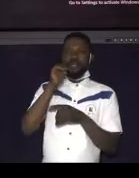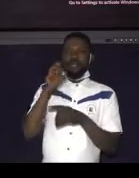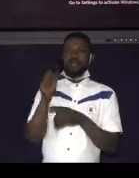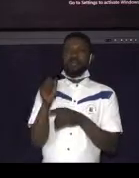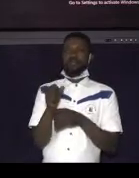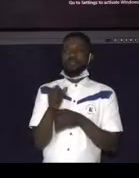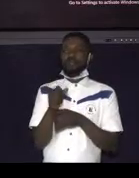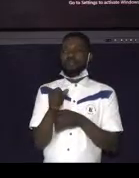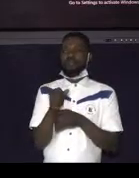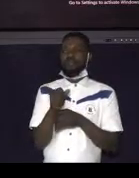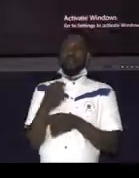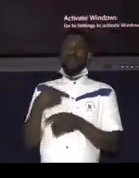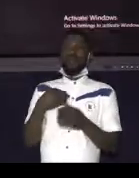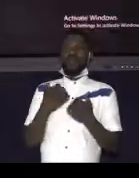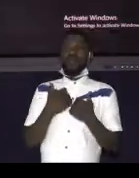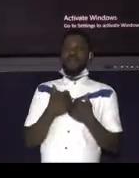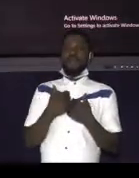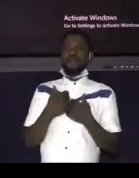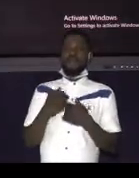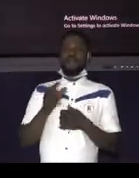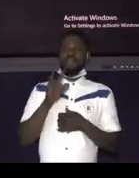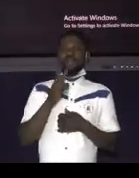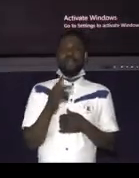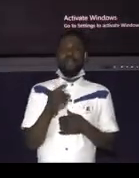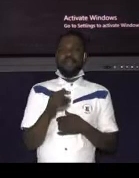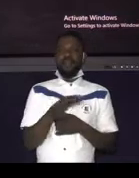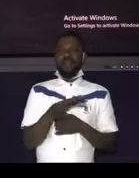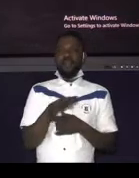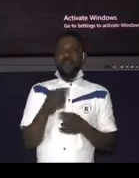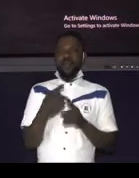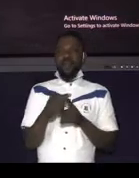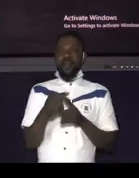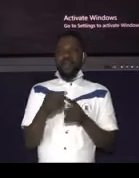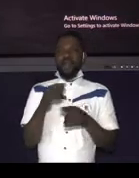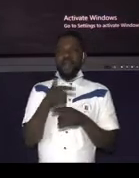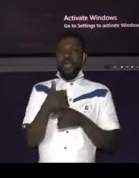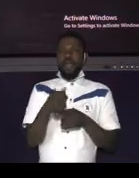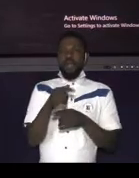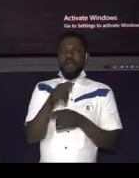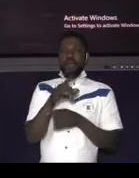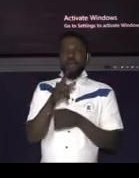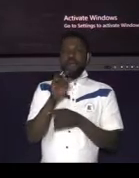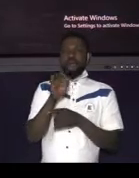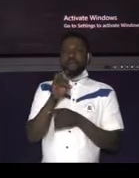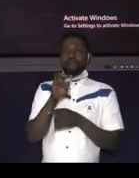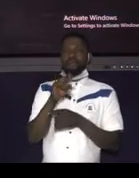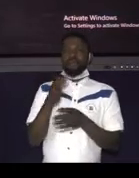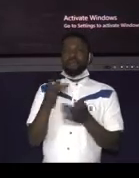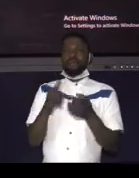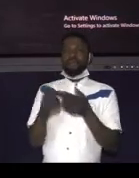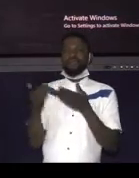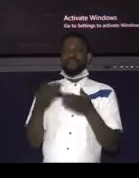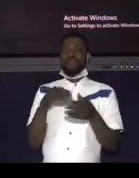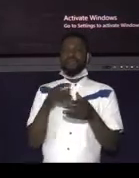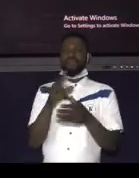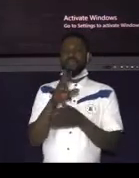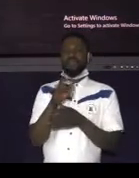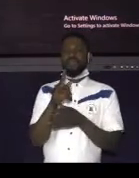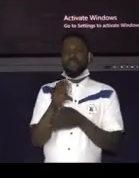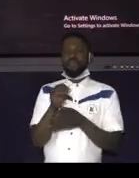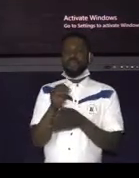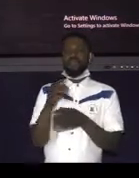eagles, girls. Good. We have 3 letters in that song. I want to bring out 3 letters from that song.